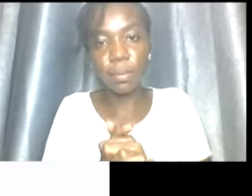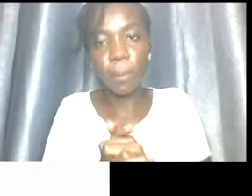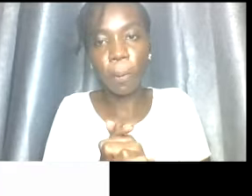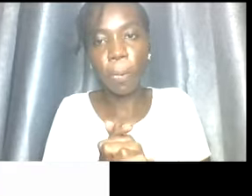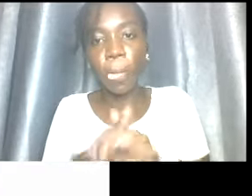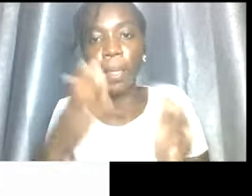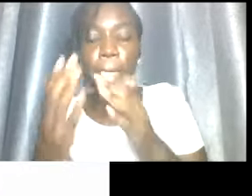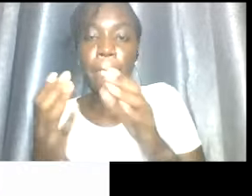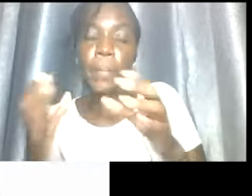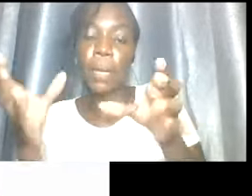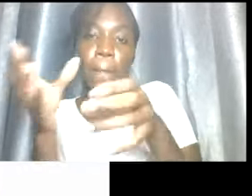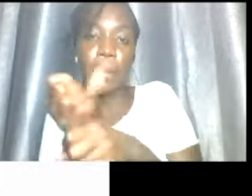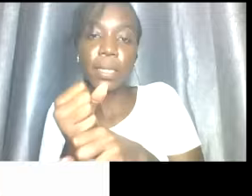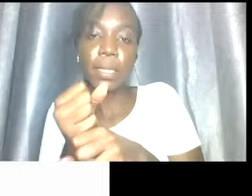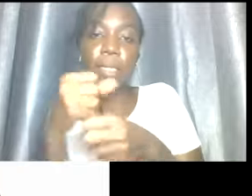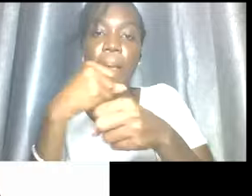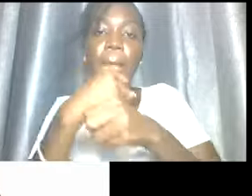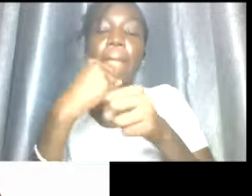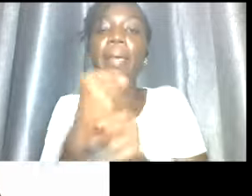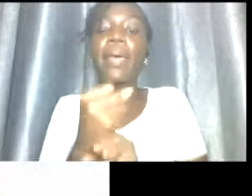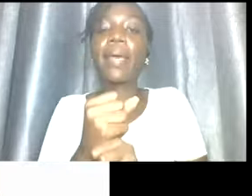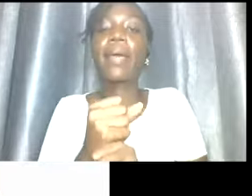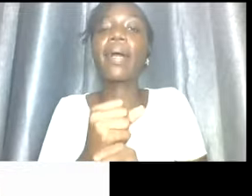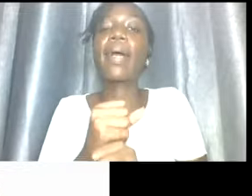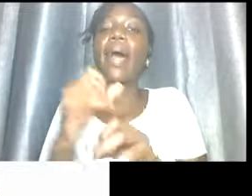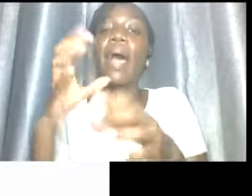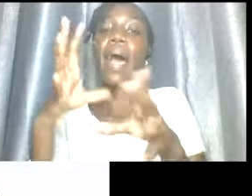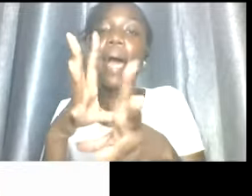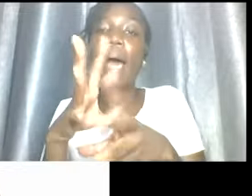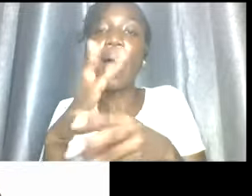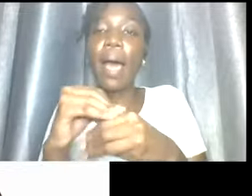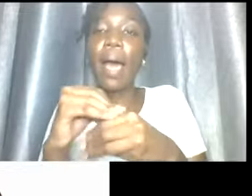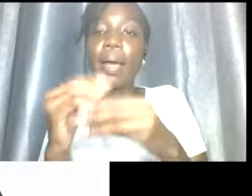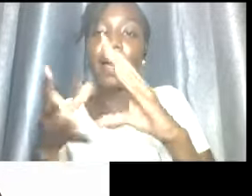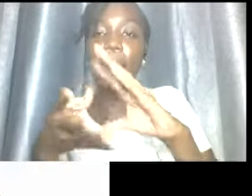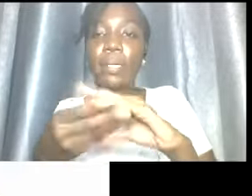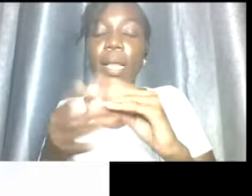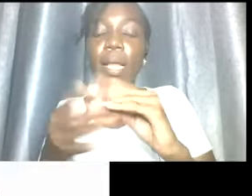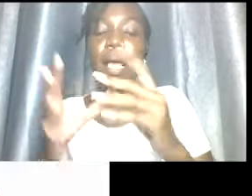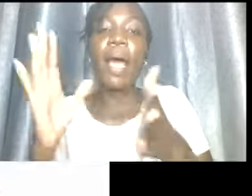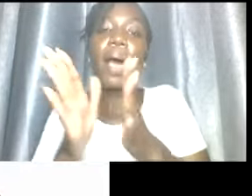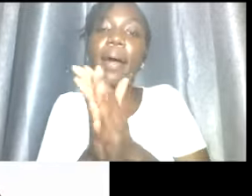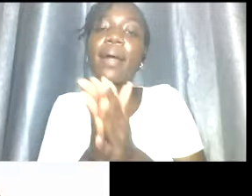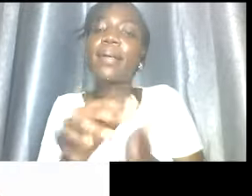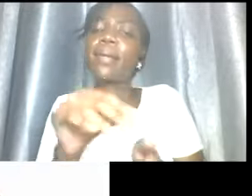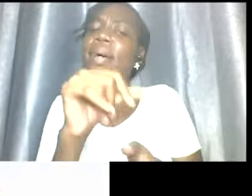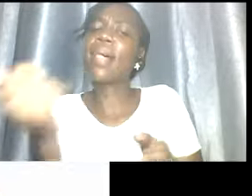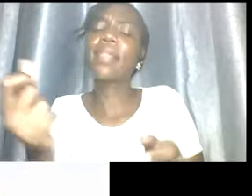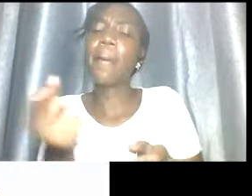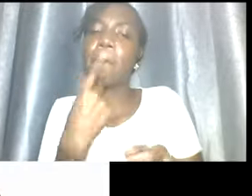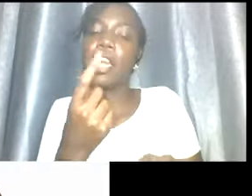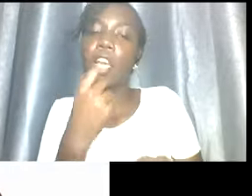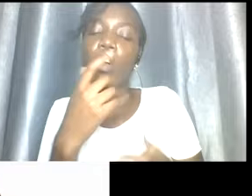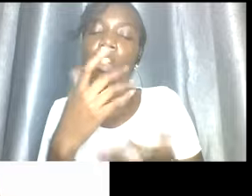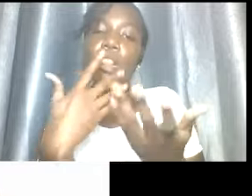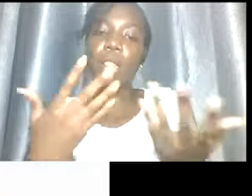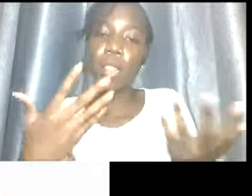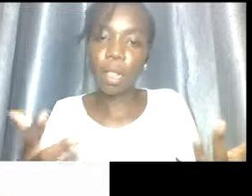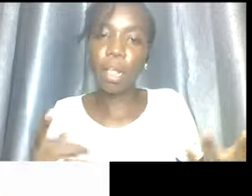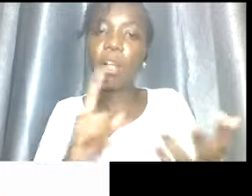companies that only made parts are now making respirators as well and other medical devices because the world needs